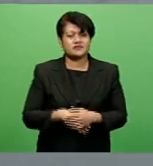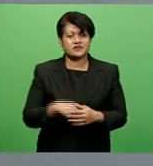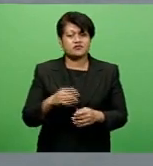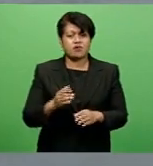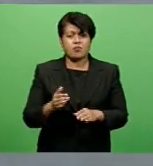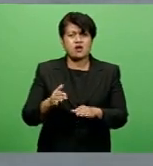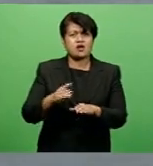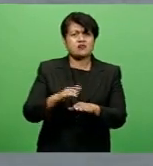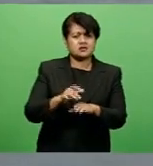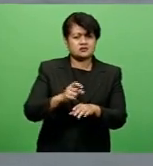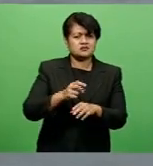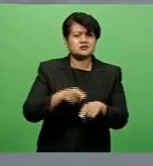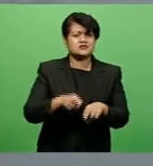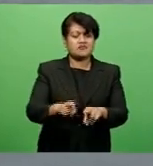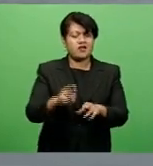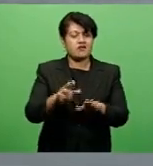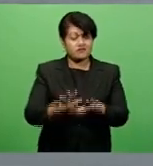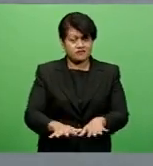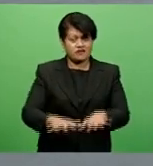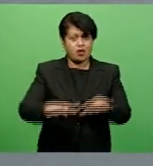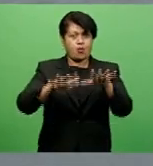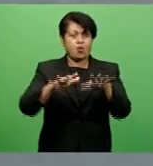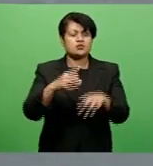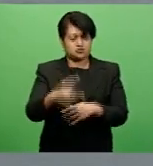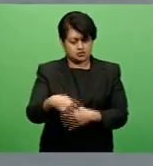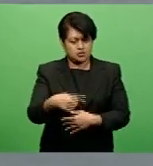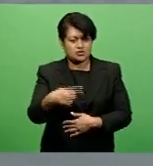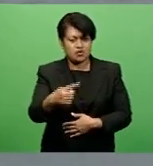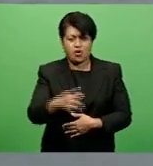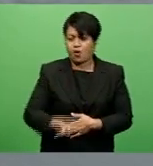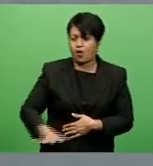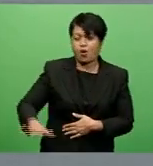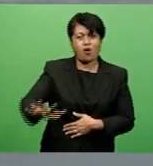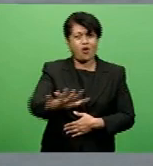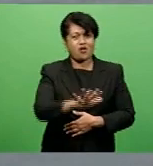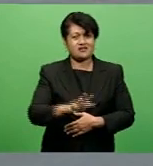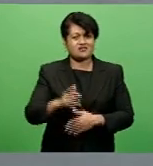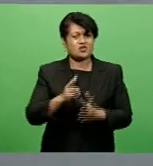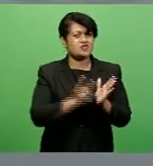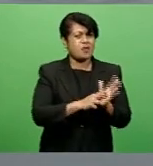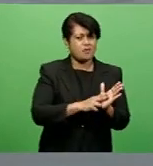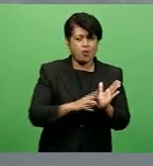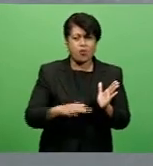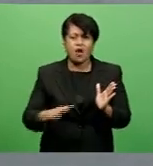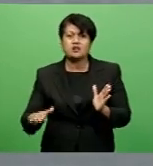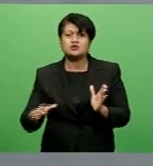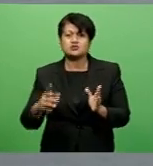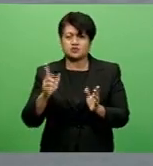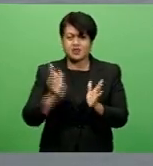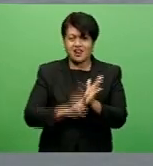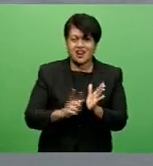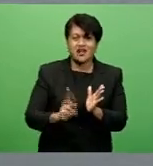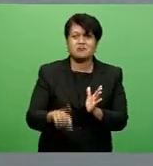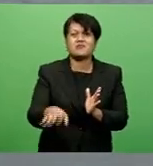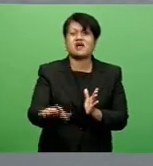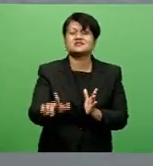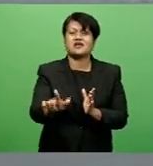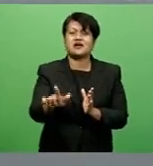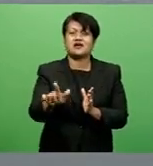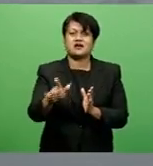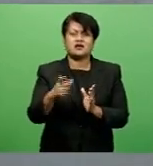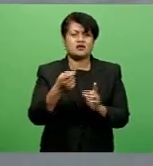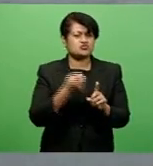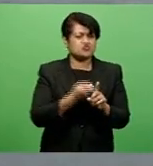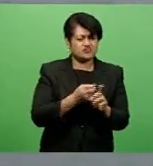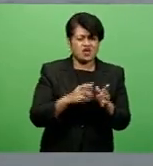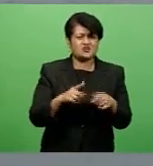River. The flood warning is still in place for all areas from Nambowalu to Lambasa, Nambowalu to Kumbulau,